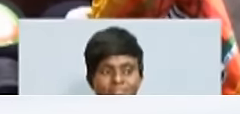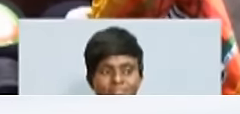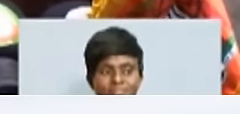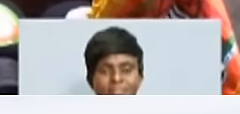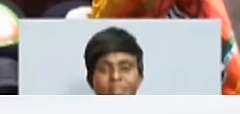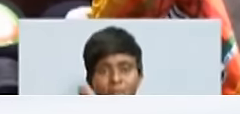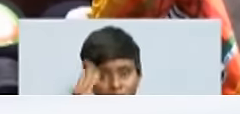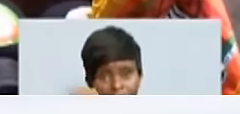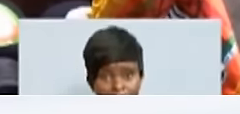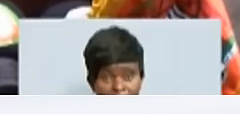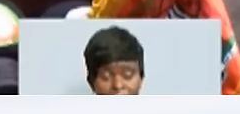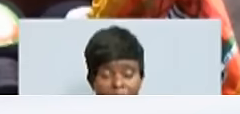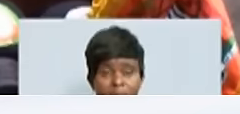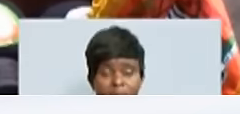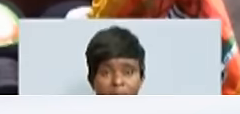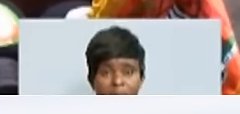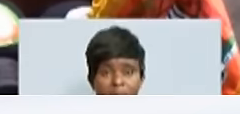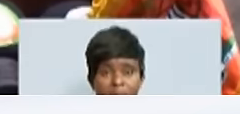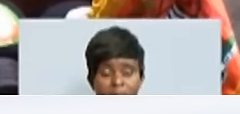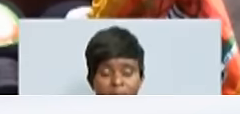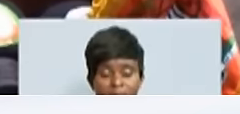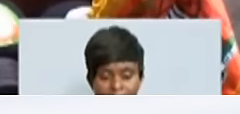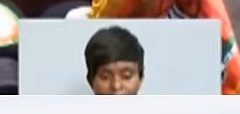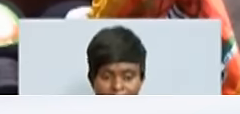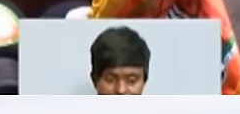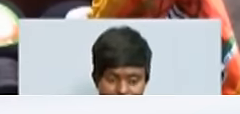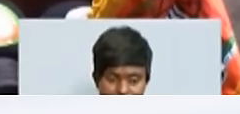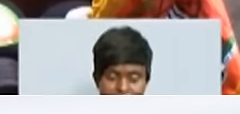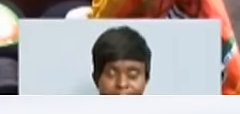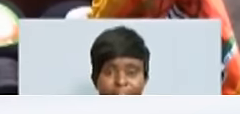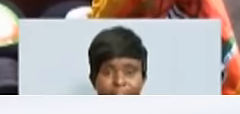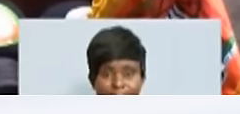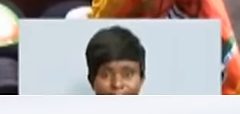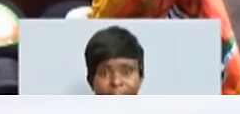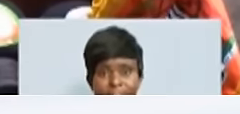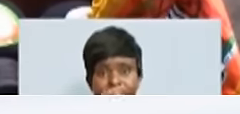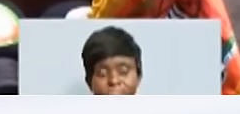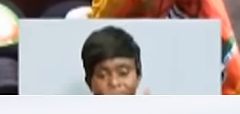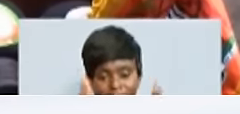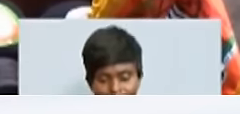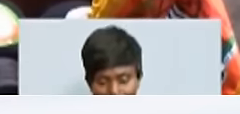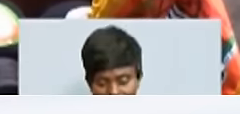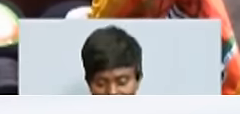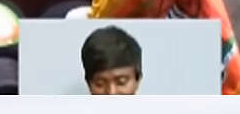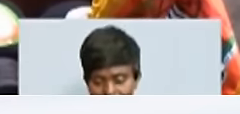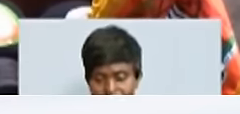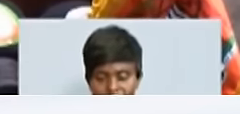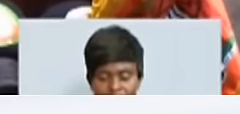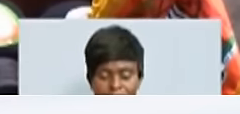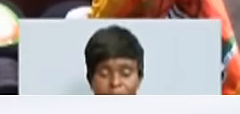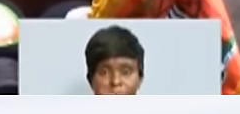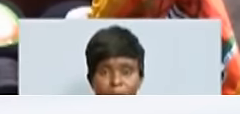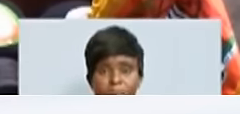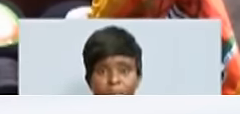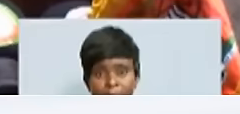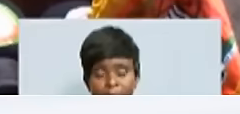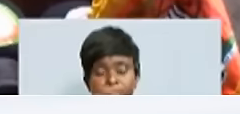in order to support the kids after such